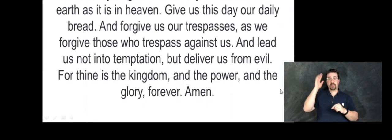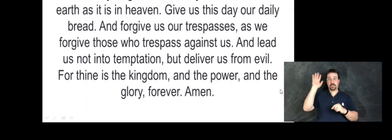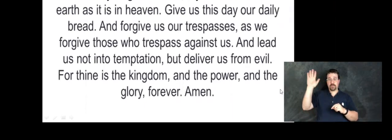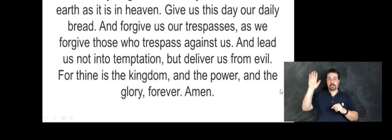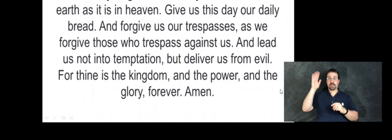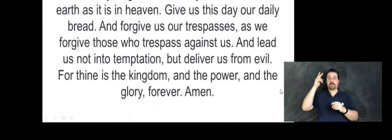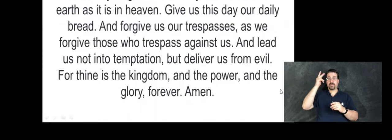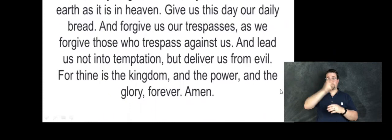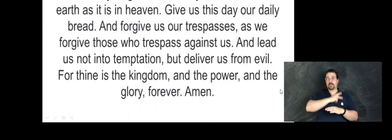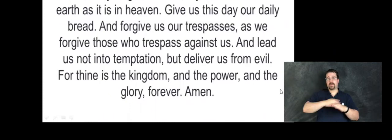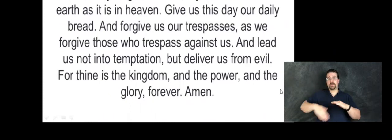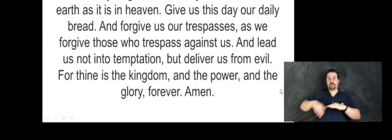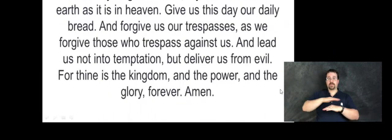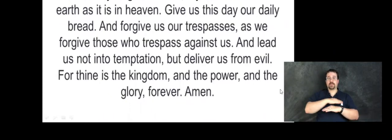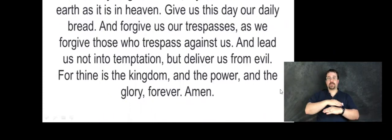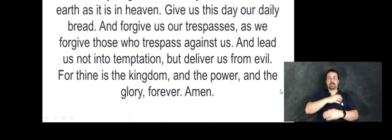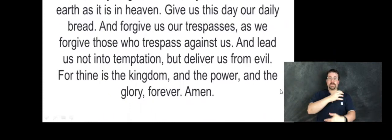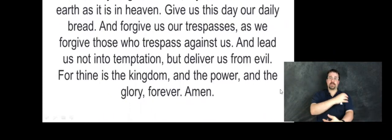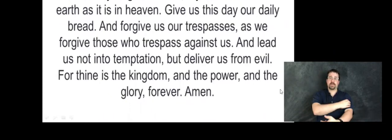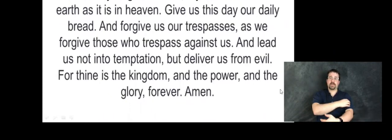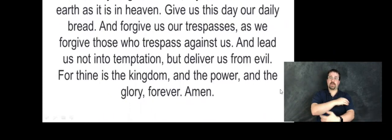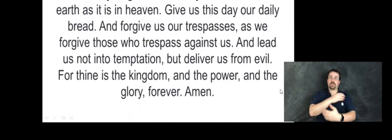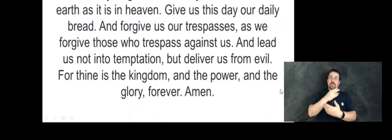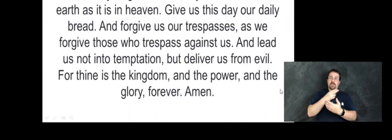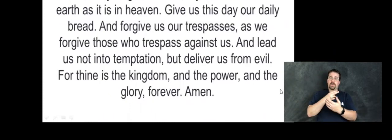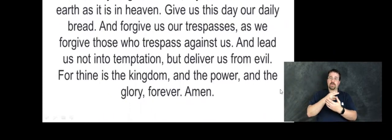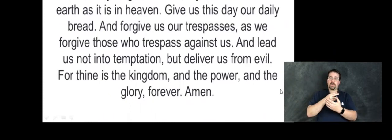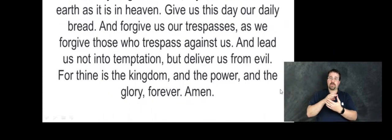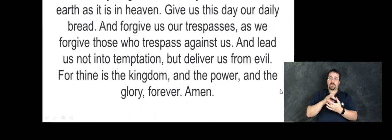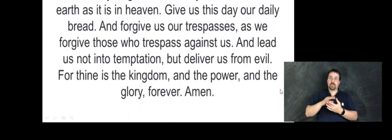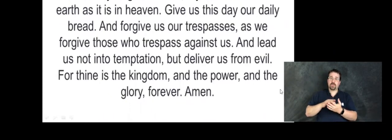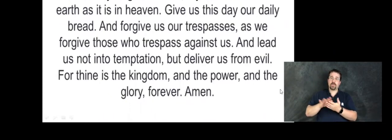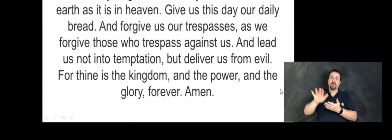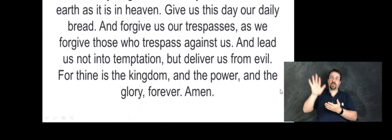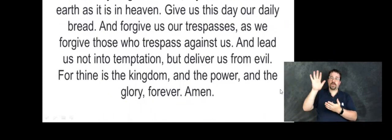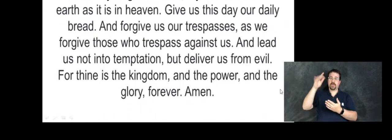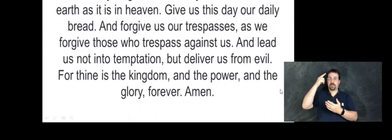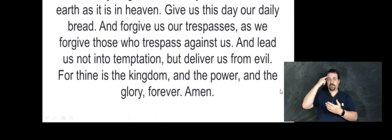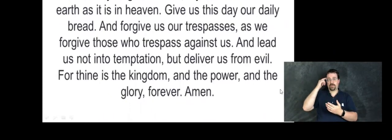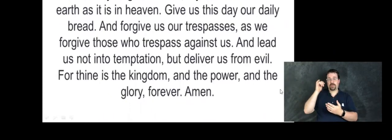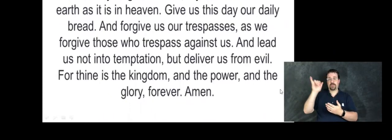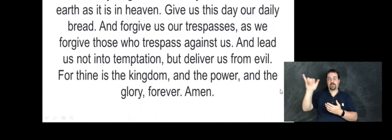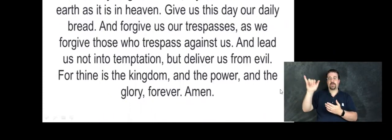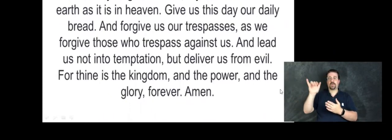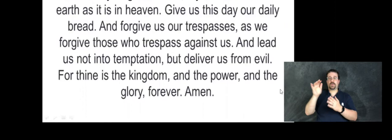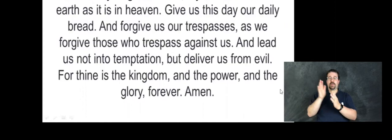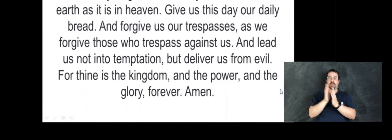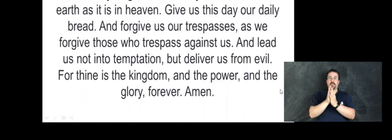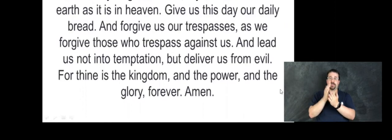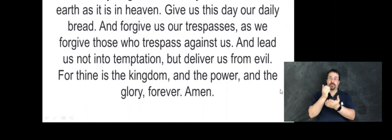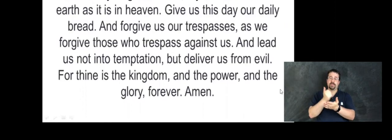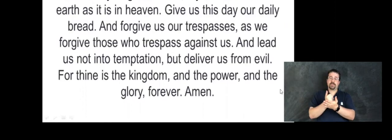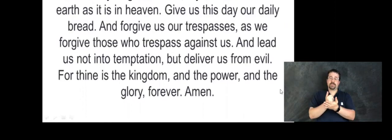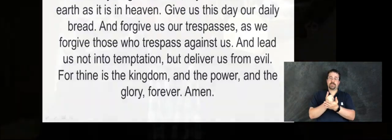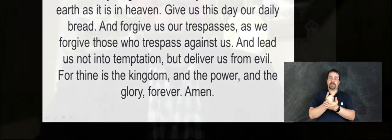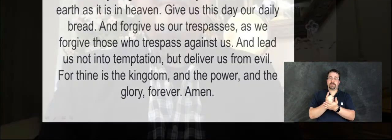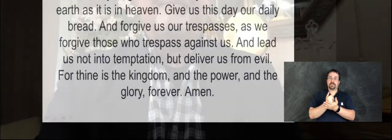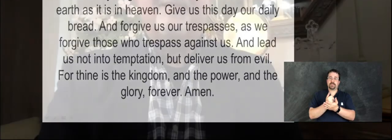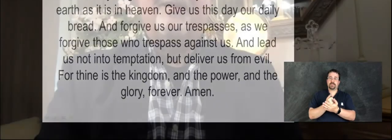For thine is the kingdom and the power and the glory forever.